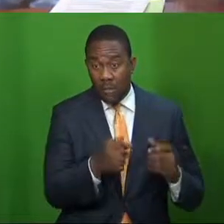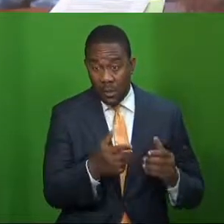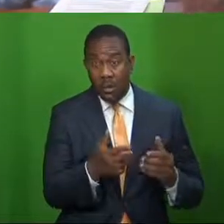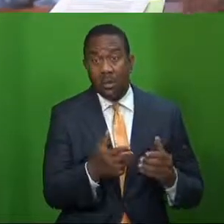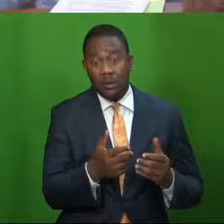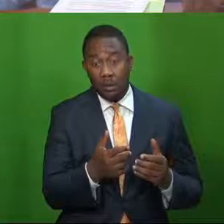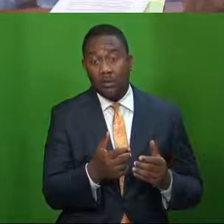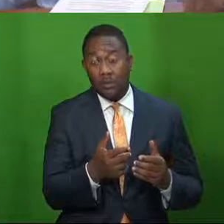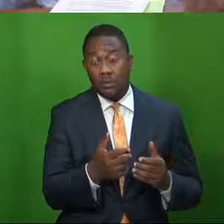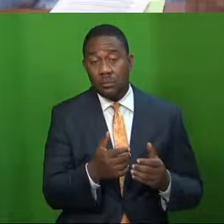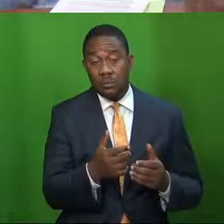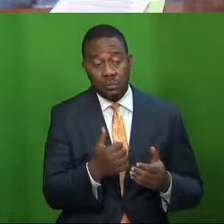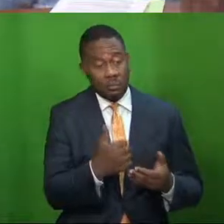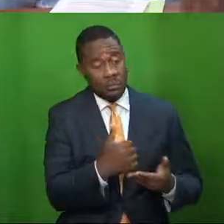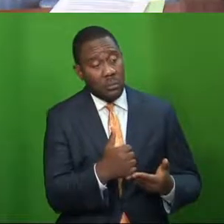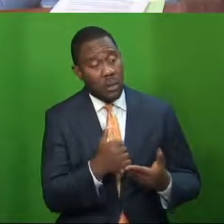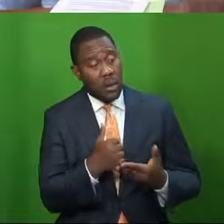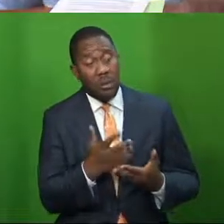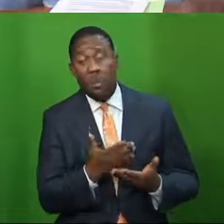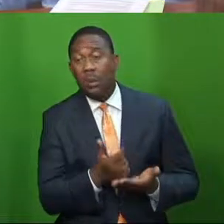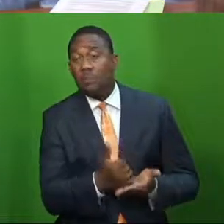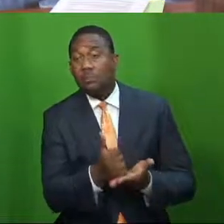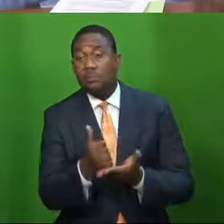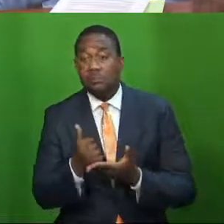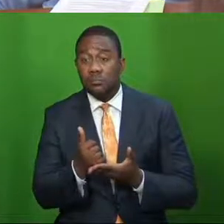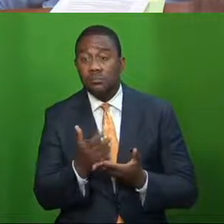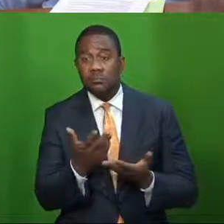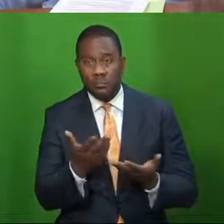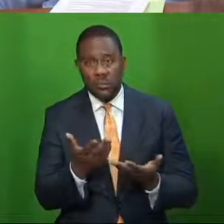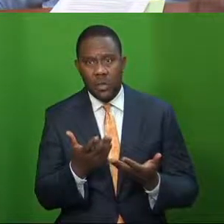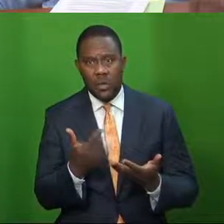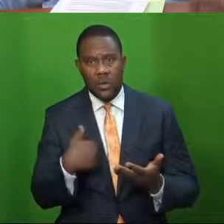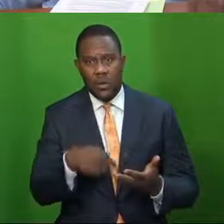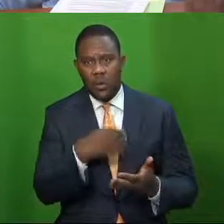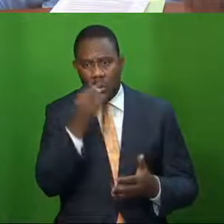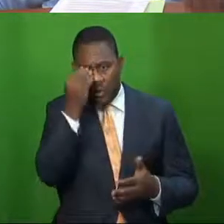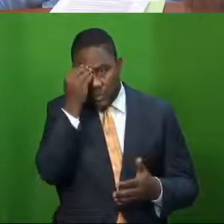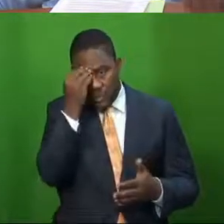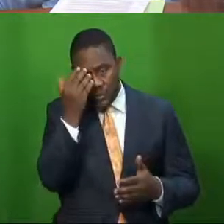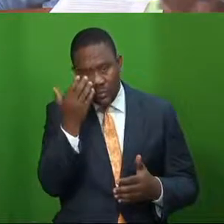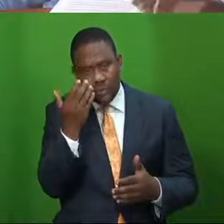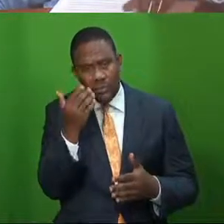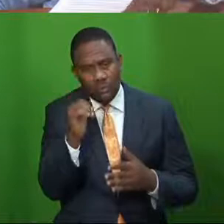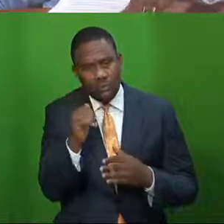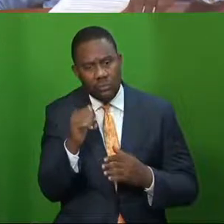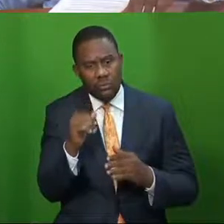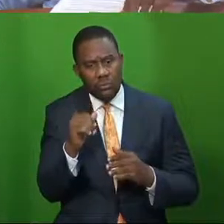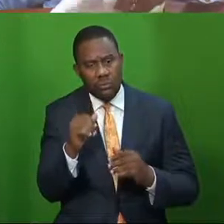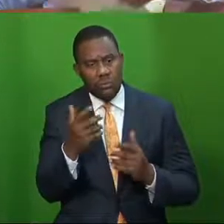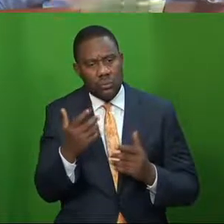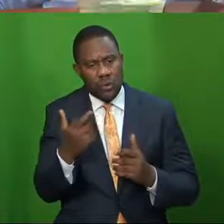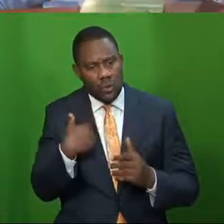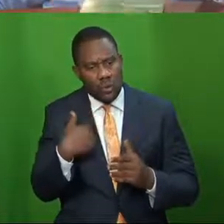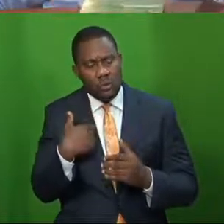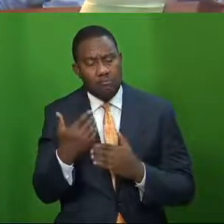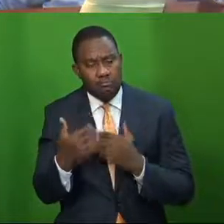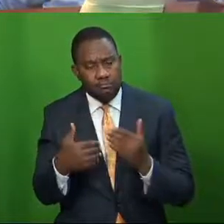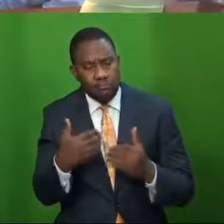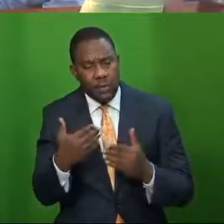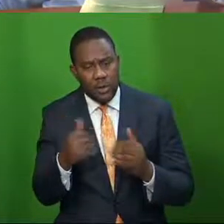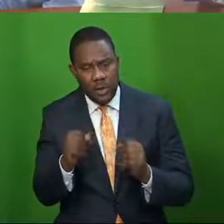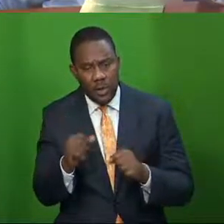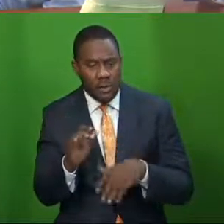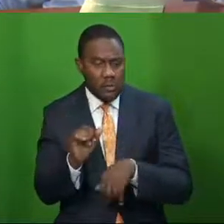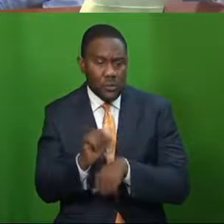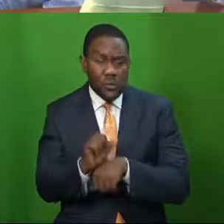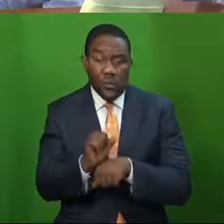to Standing Order 33.1, so that we can all be guided as we prepare to function